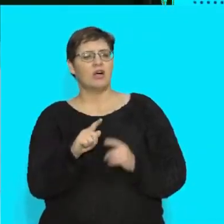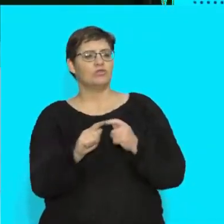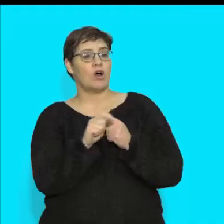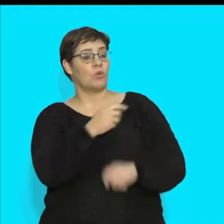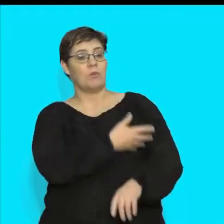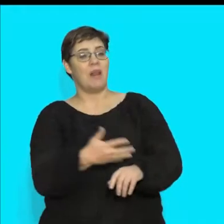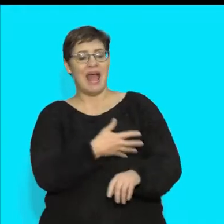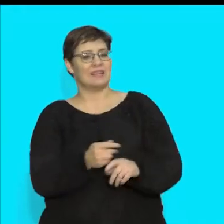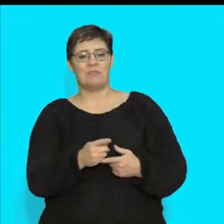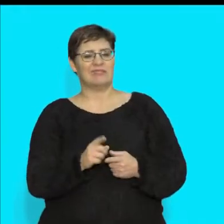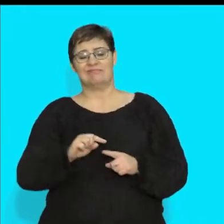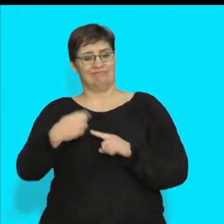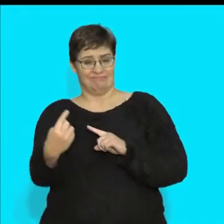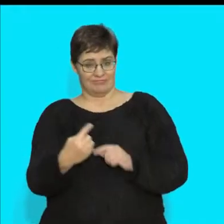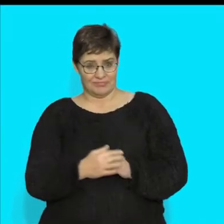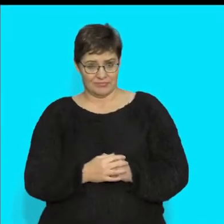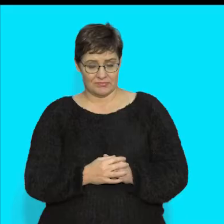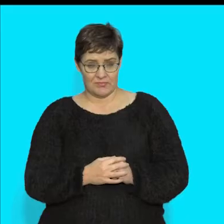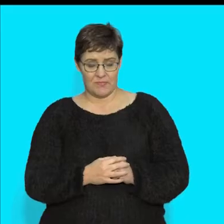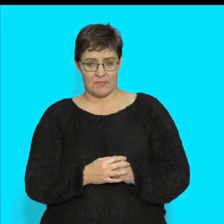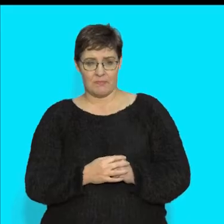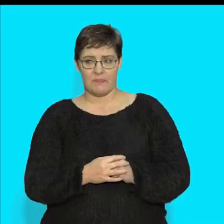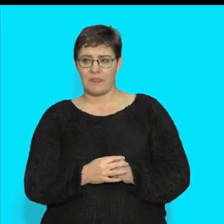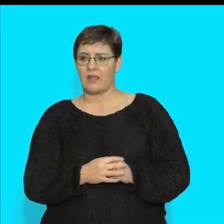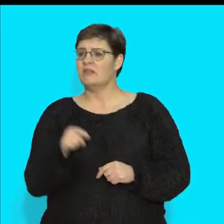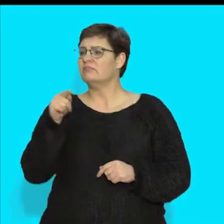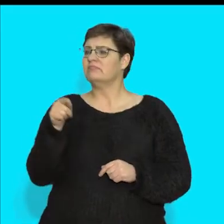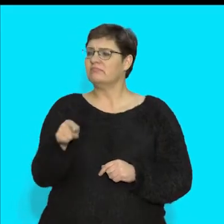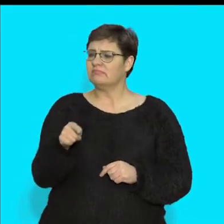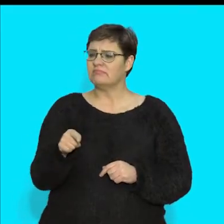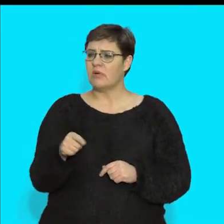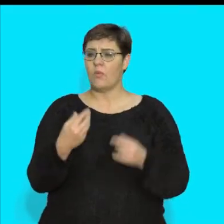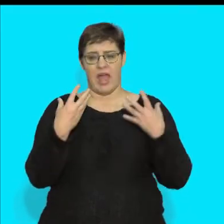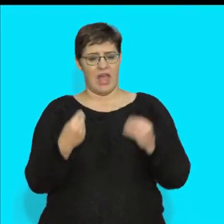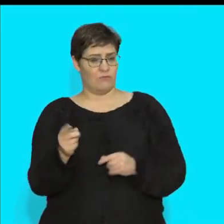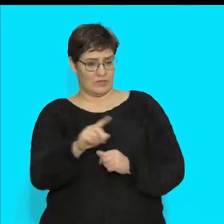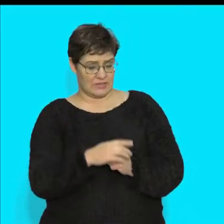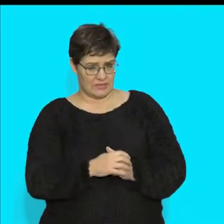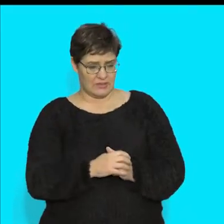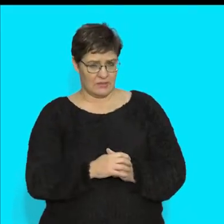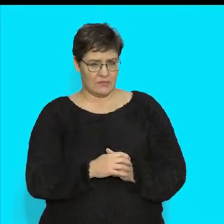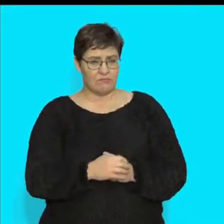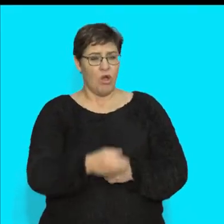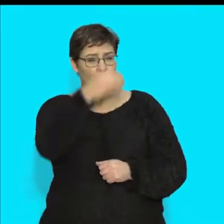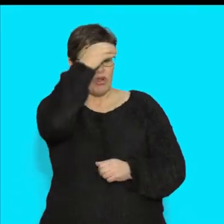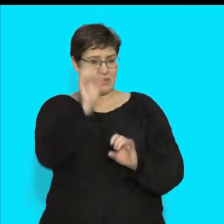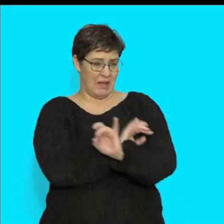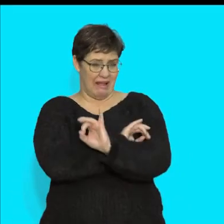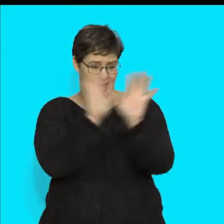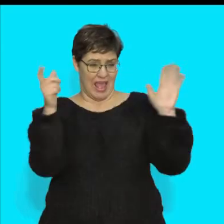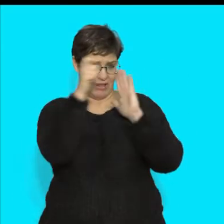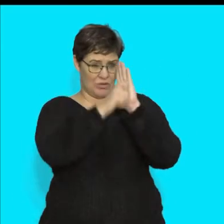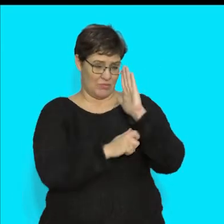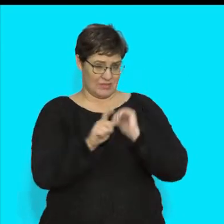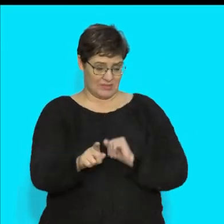blood. Okay, so basically what we're going to have, now let's just get the concept right, the terminology